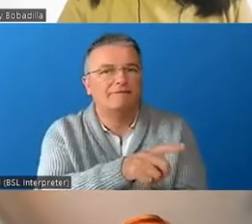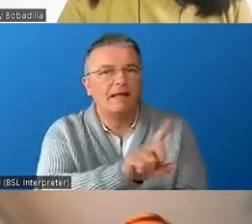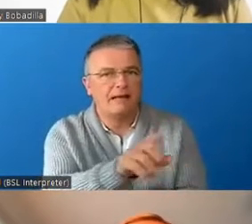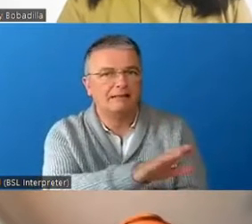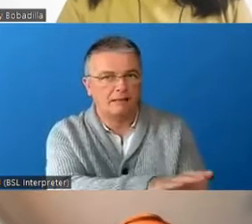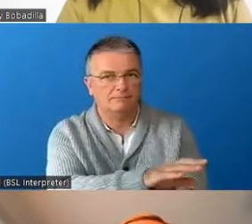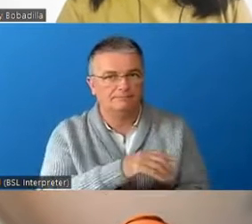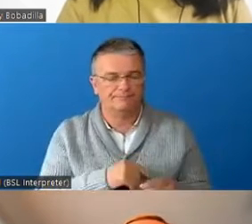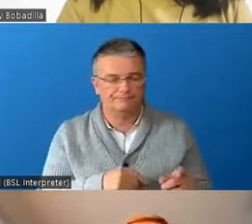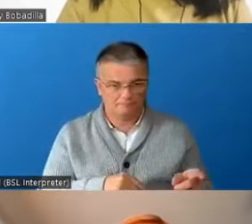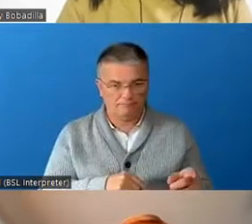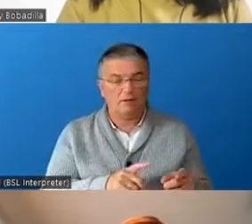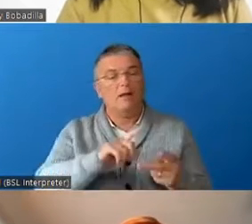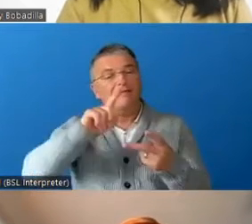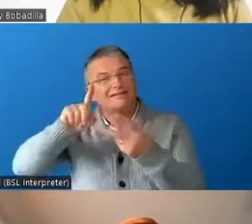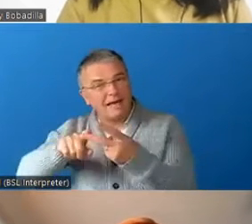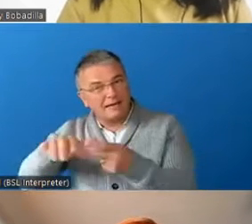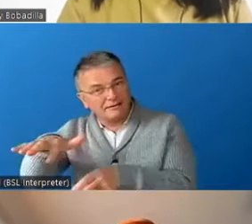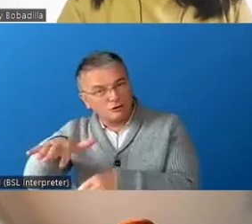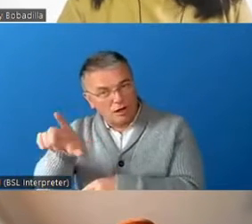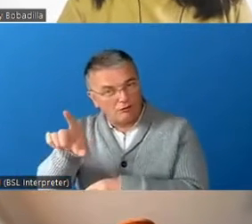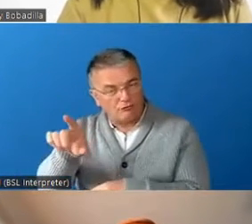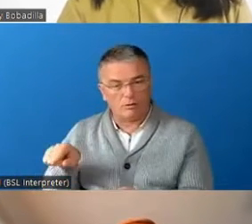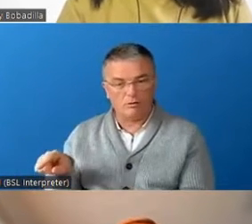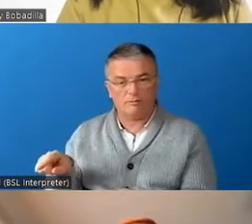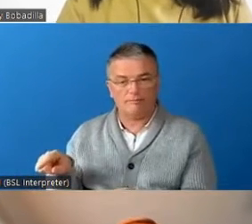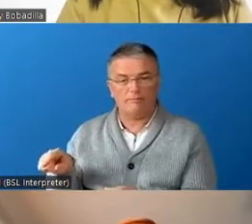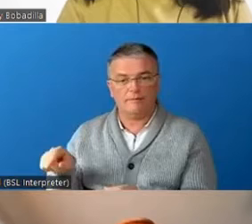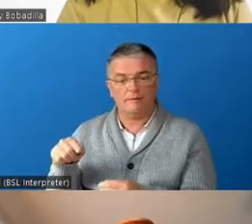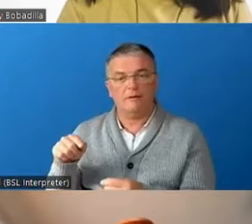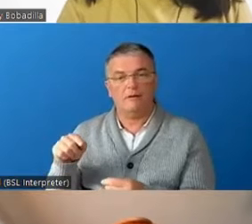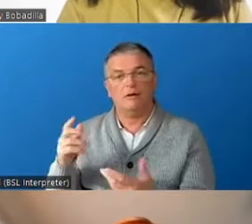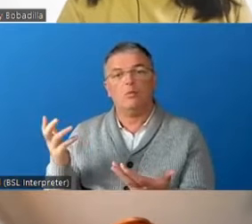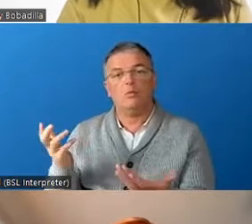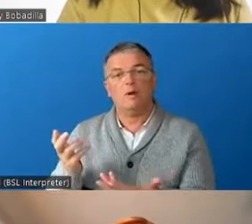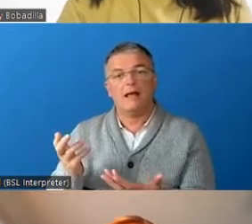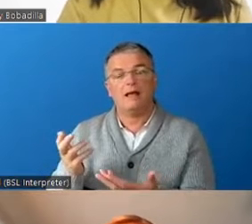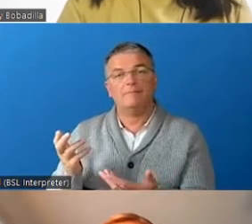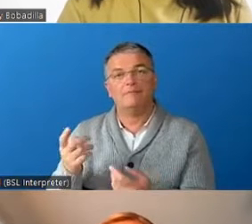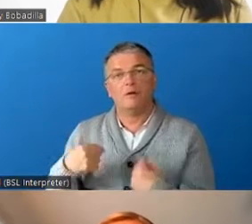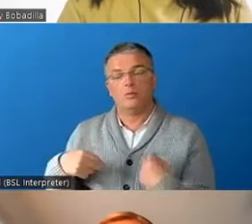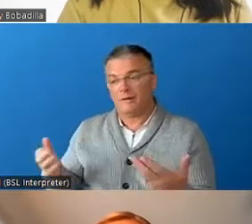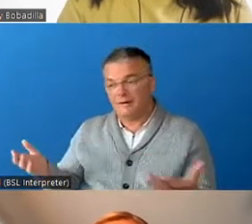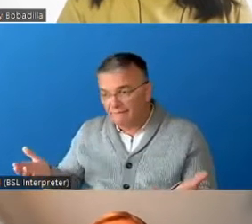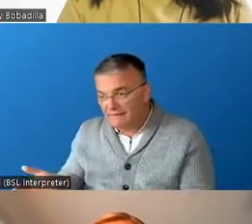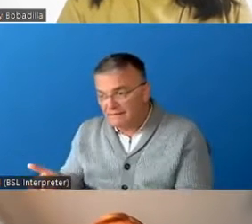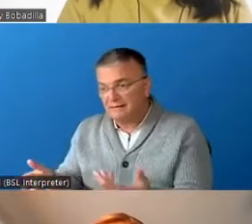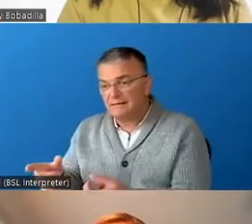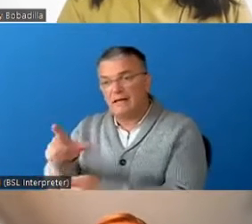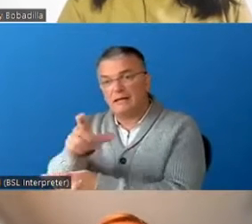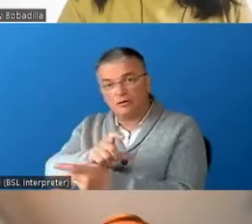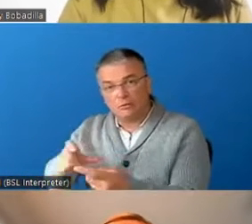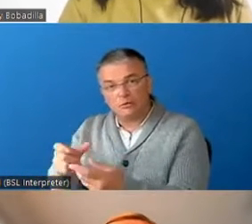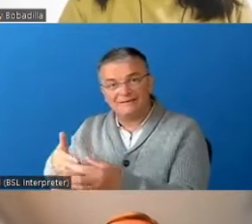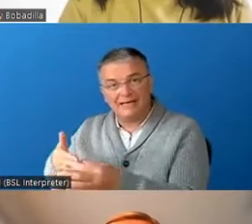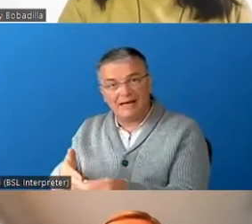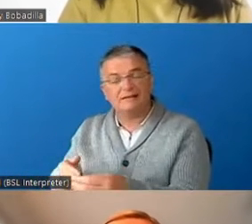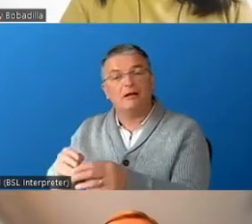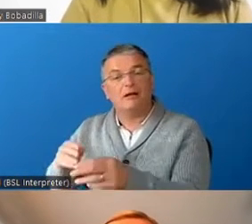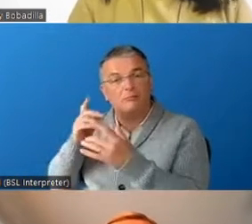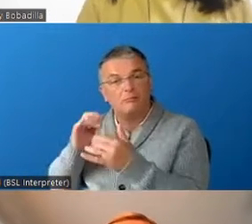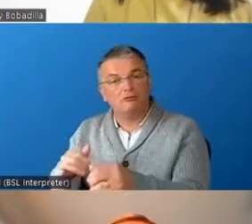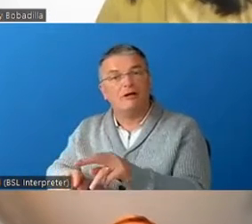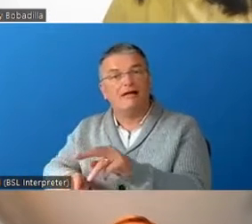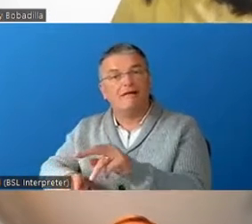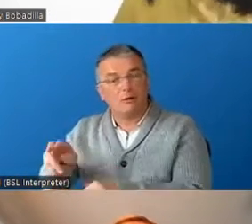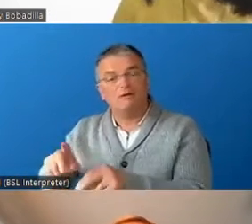later. Then the second scenario is where we facilitate community-led monitoring evaluation for groups